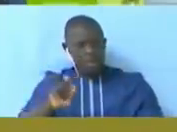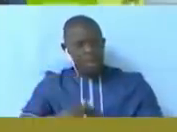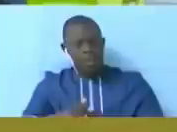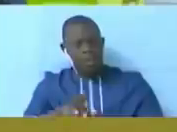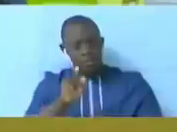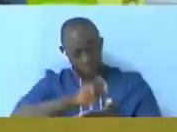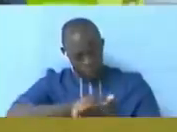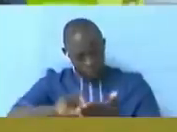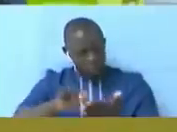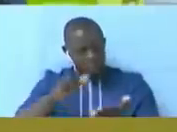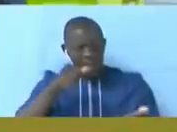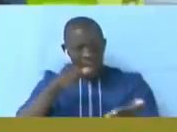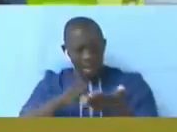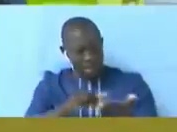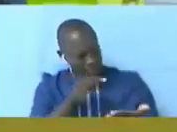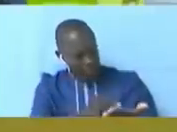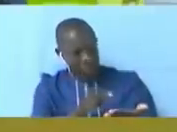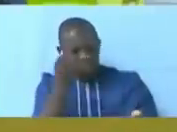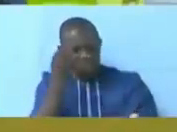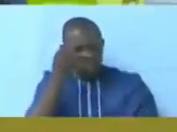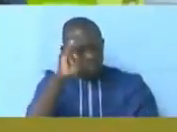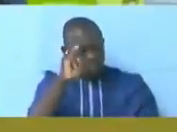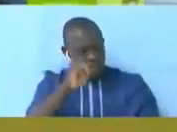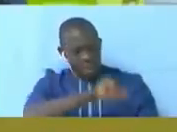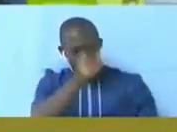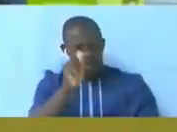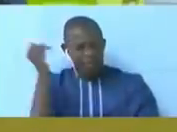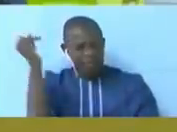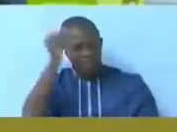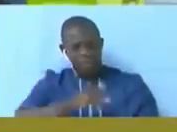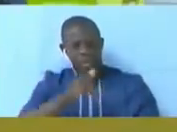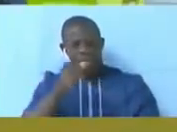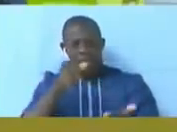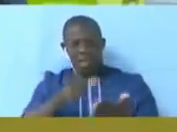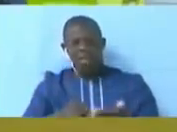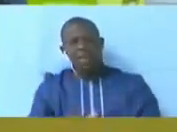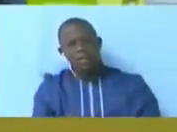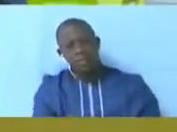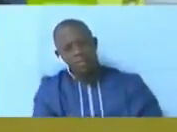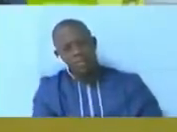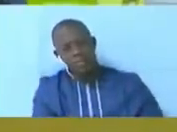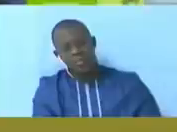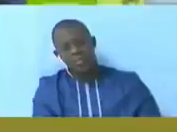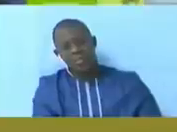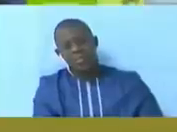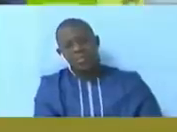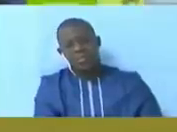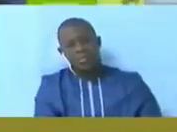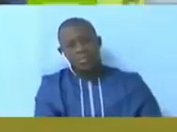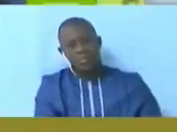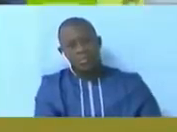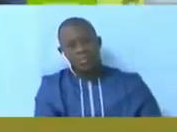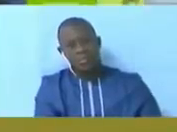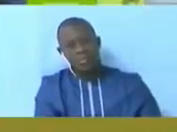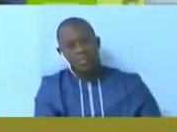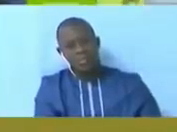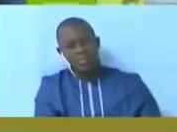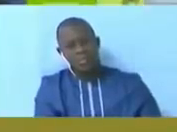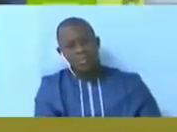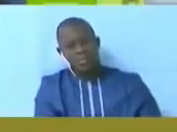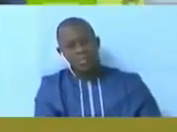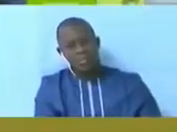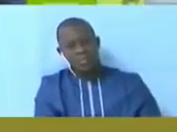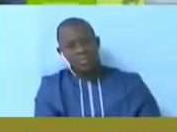banka bari hum nga letter ole soto mbulu jande membota alaso jaru goya kundonko ya. But later on, kuma furing,